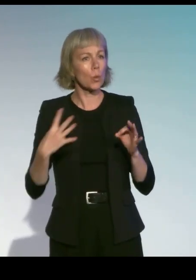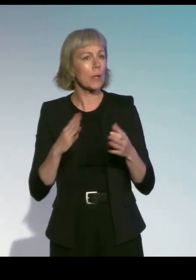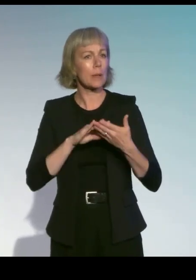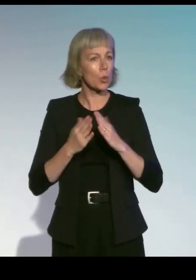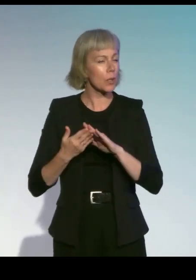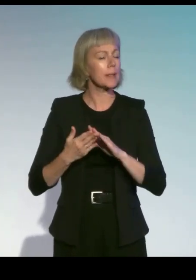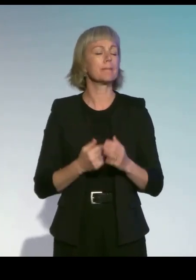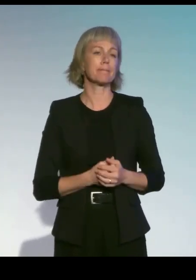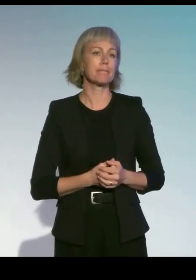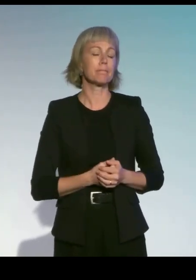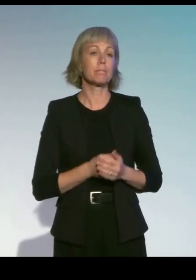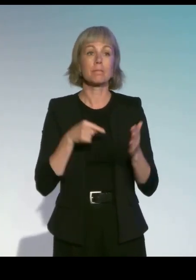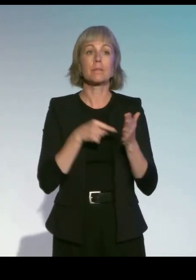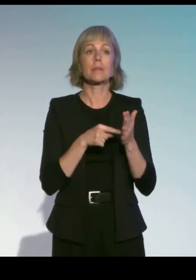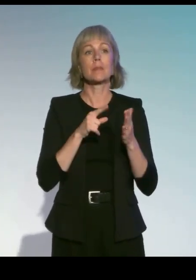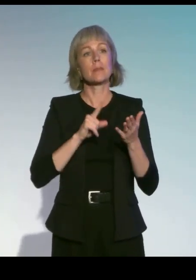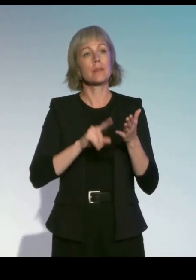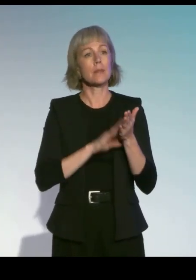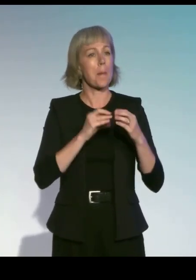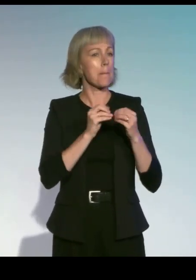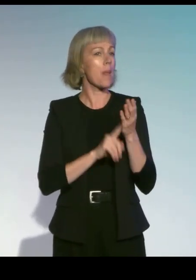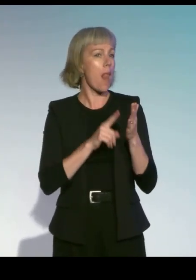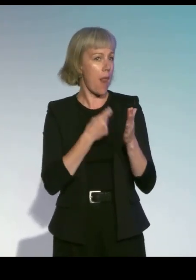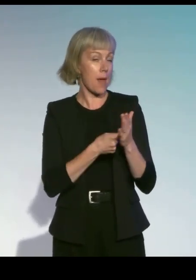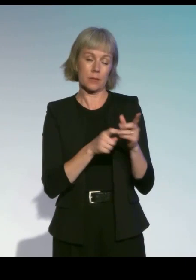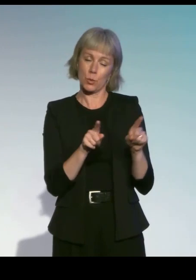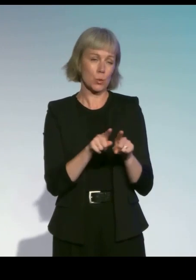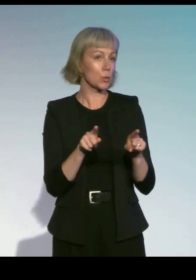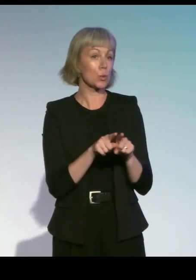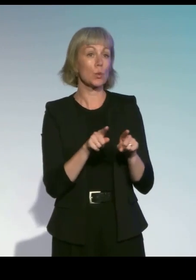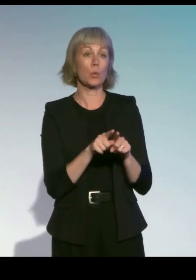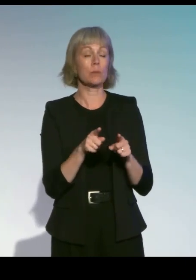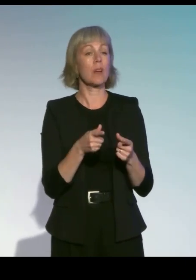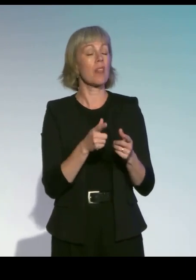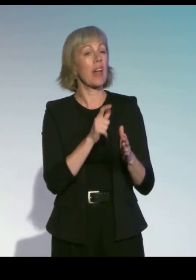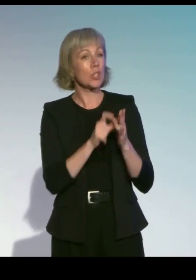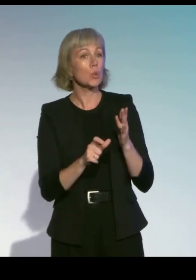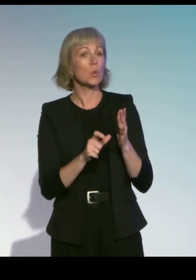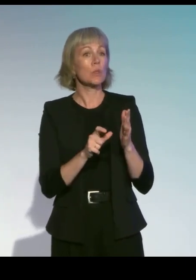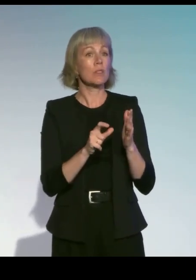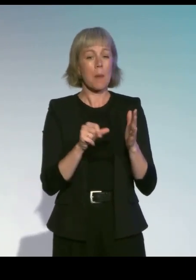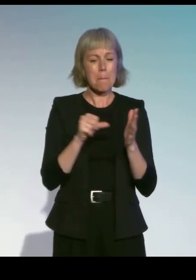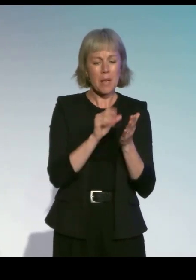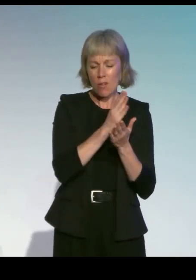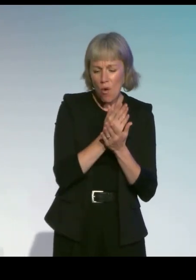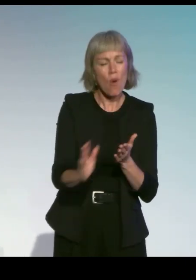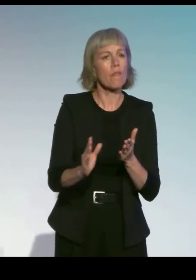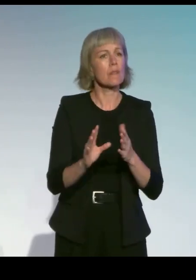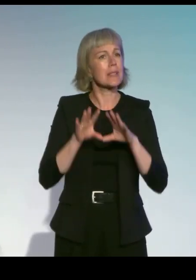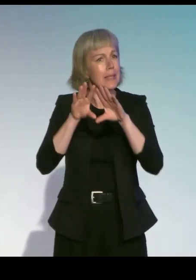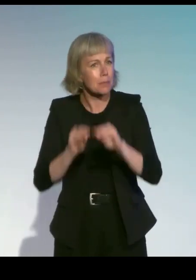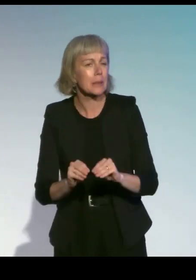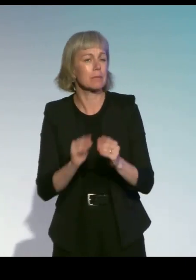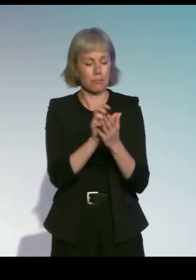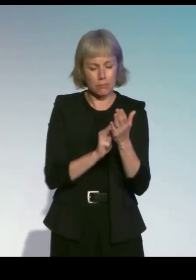people. Tumblr as an example, they've actively shadow banned, demoted, demonetized or suspended queer